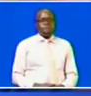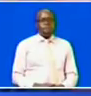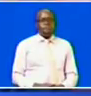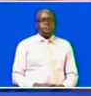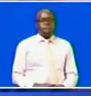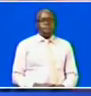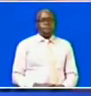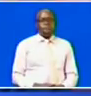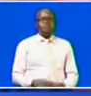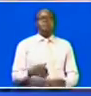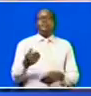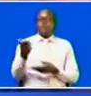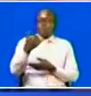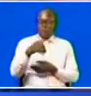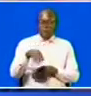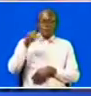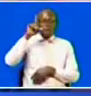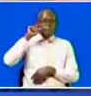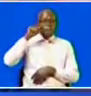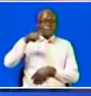they were bagged in Mombasa,